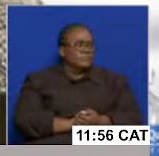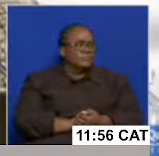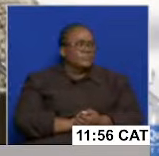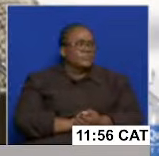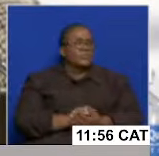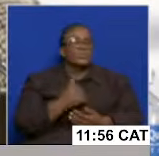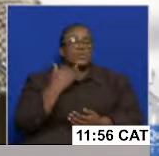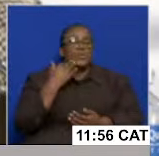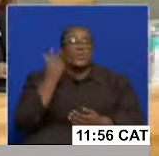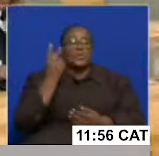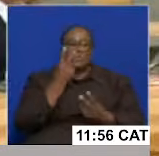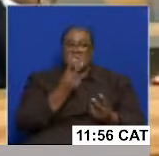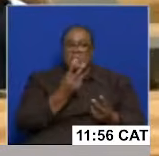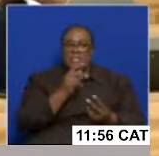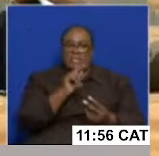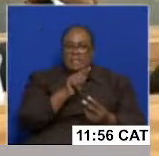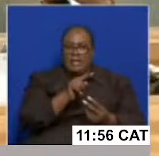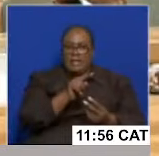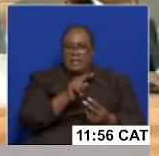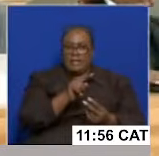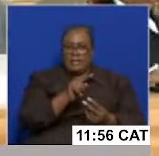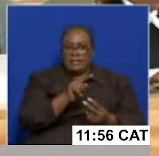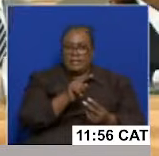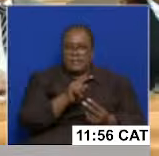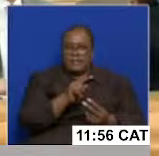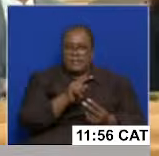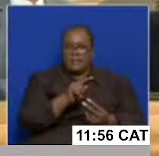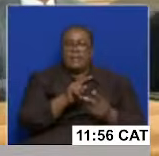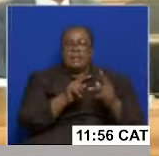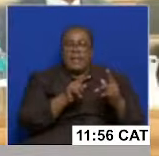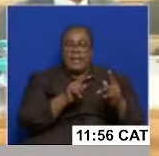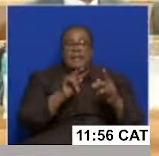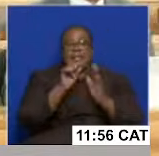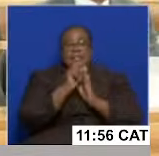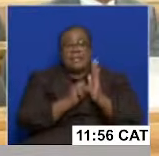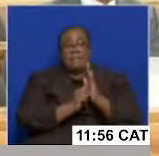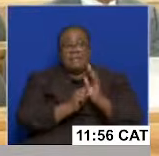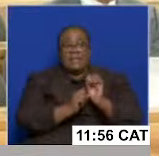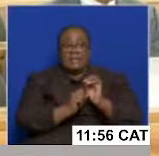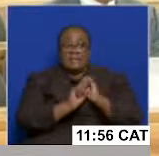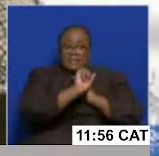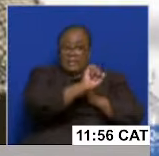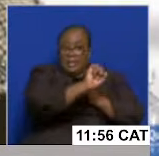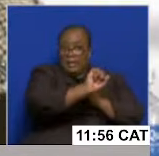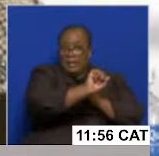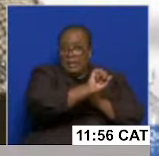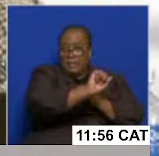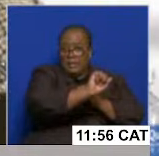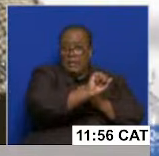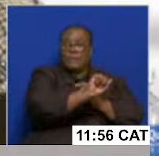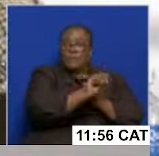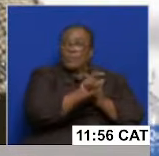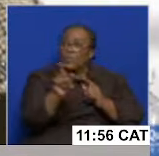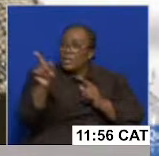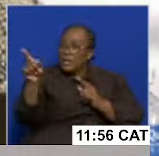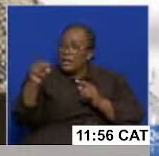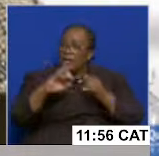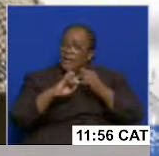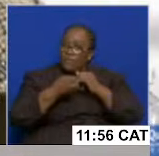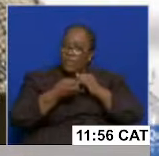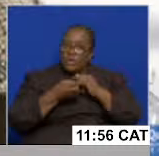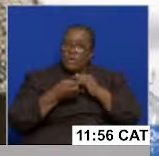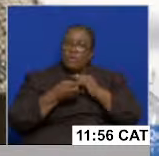of the owner of the precious stones, that he had first initially attempted to buy the